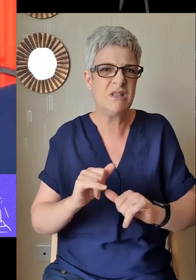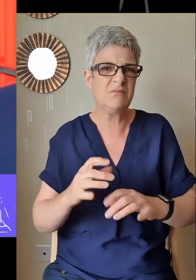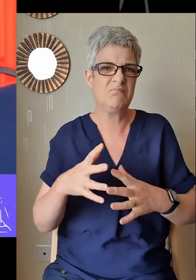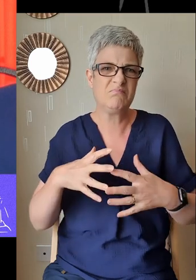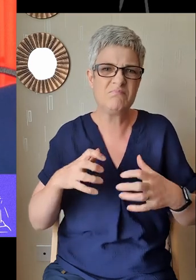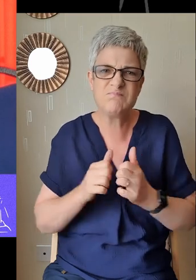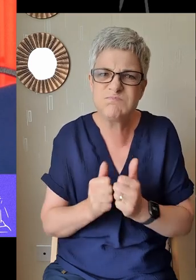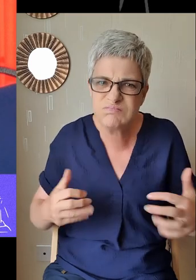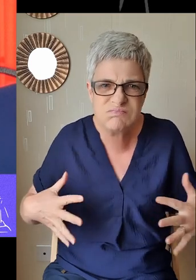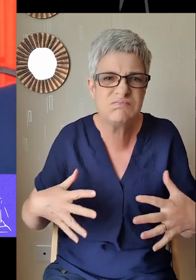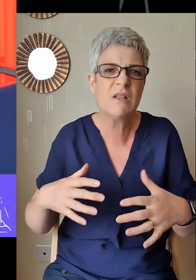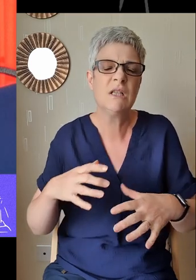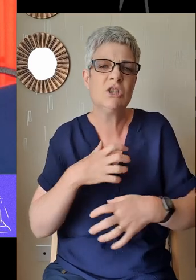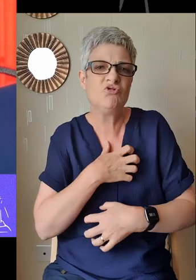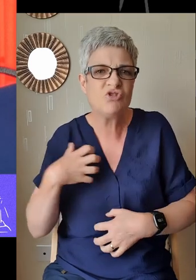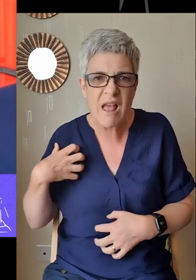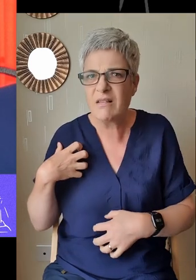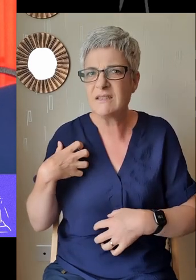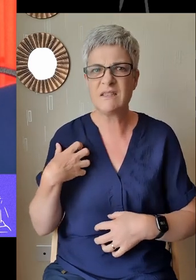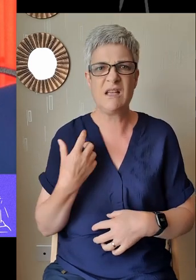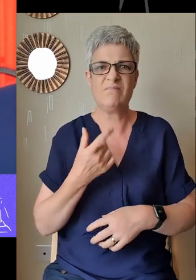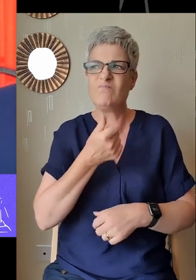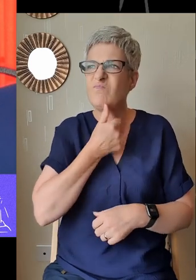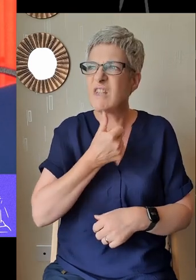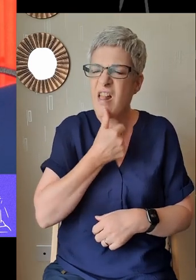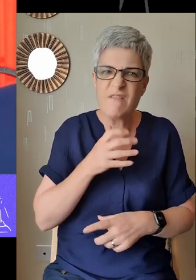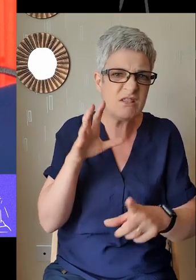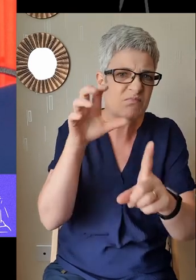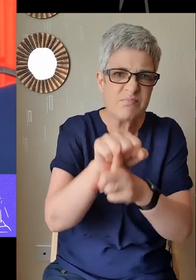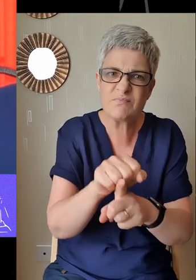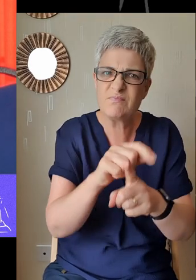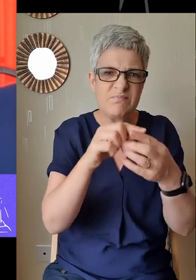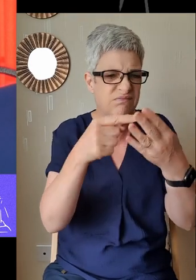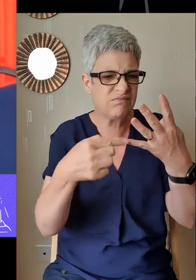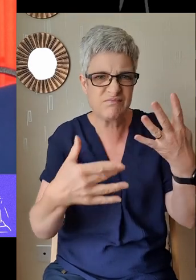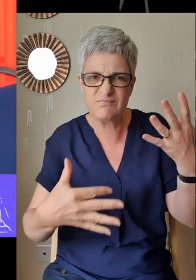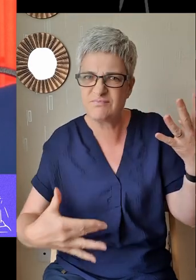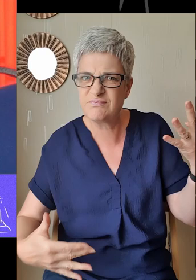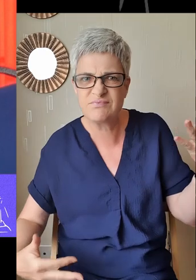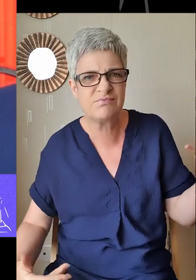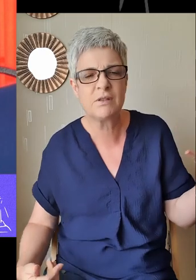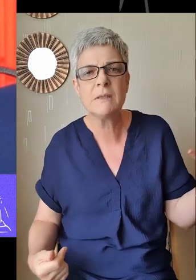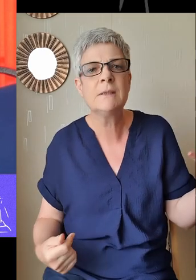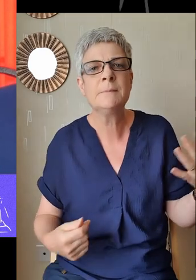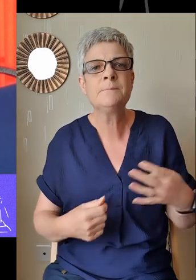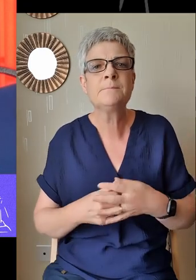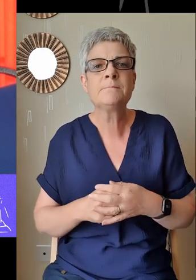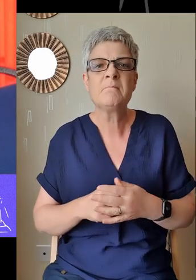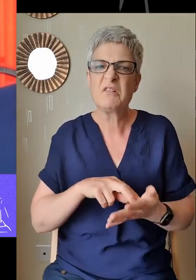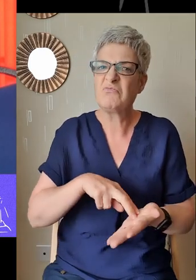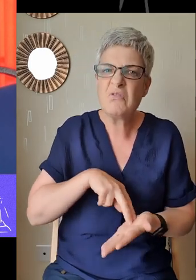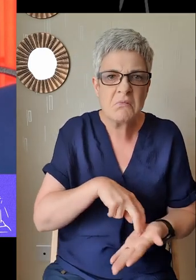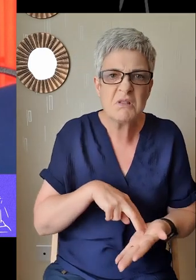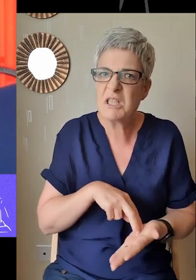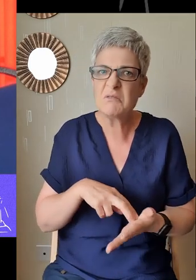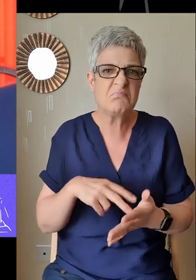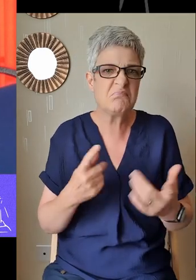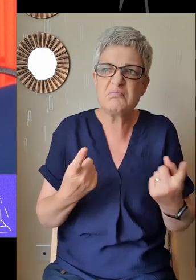jealousy, fits of rage, selfish ambition, dissensions, factions, and envy, drunkenness, orgies, and the